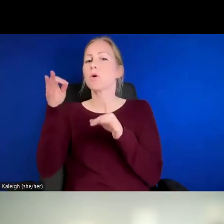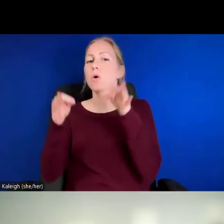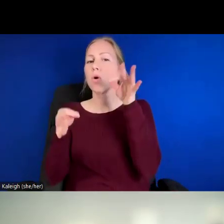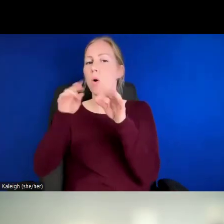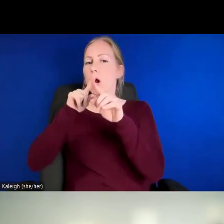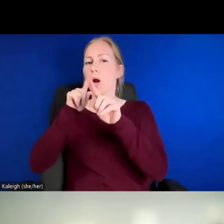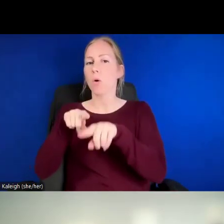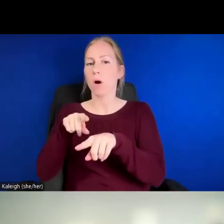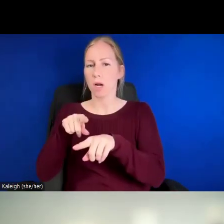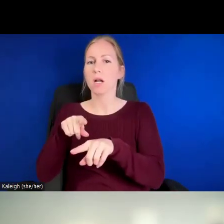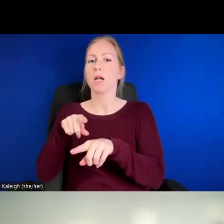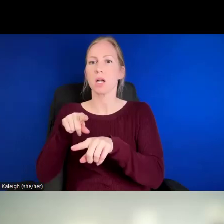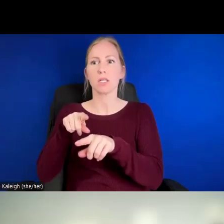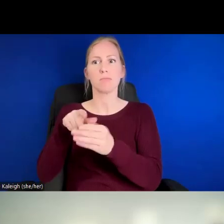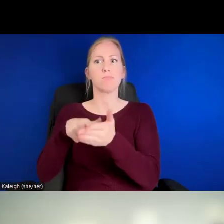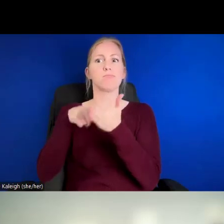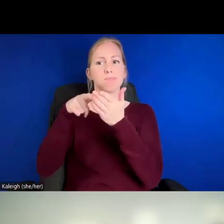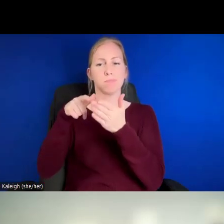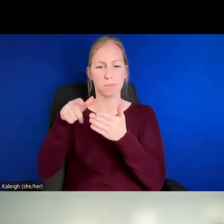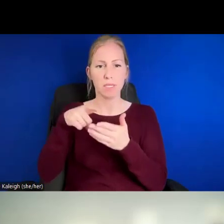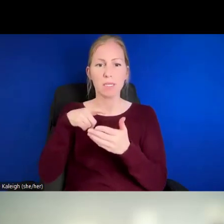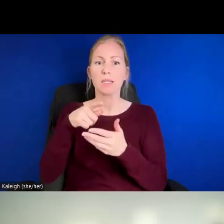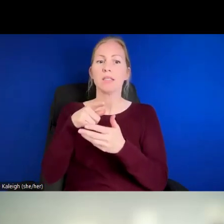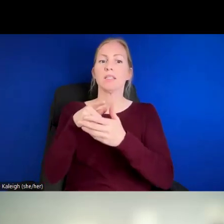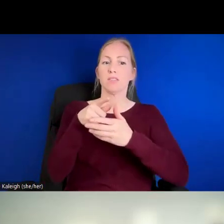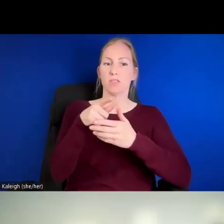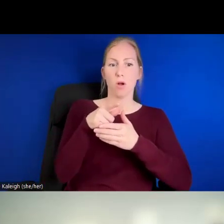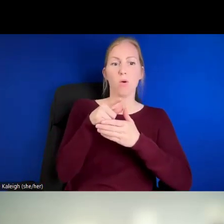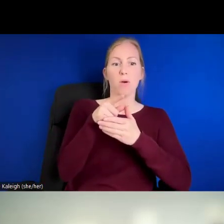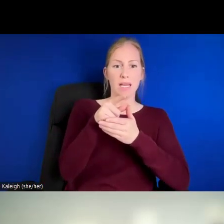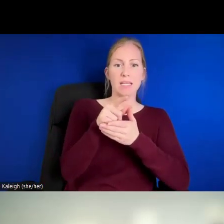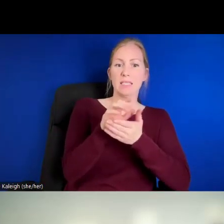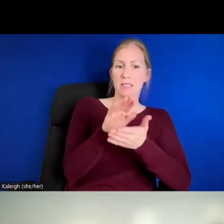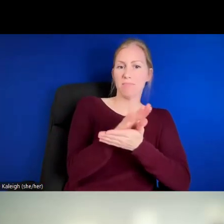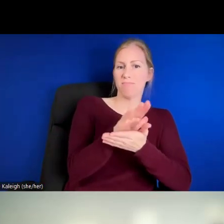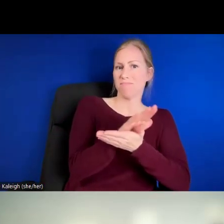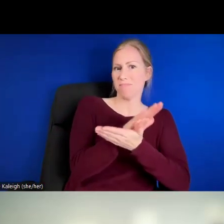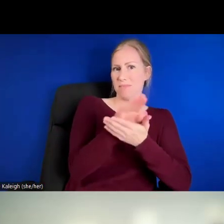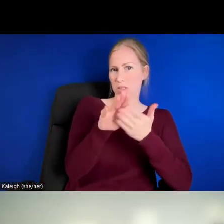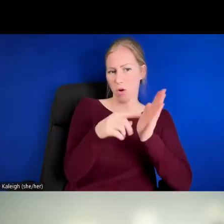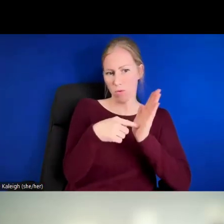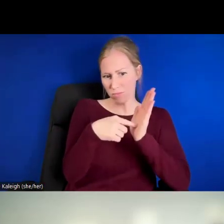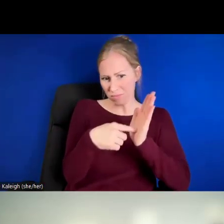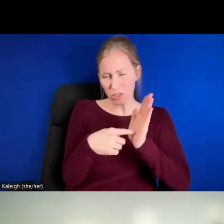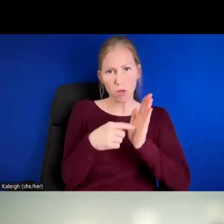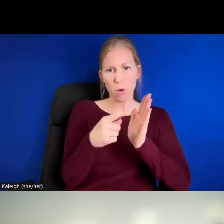inaccurately reflected that he was receiving court-ordered medication,